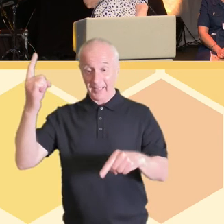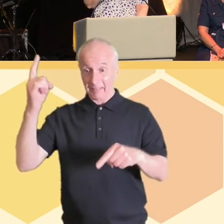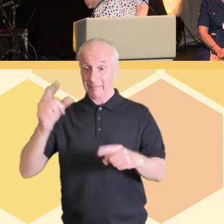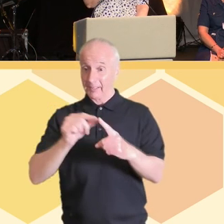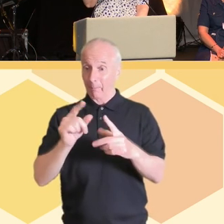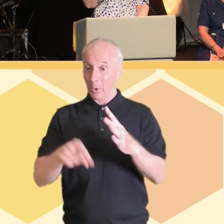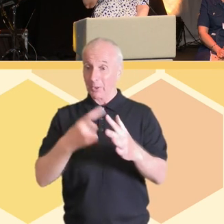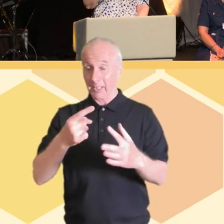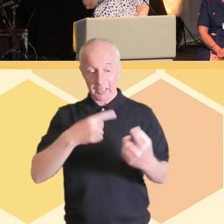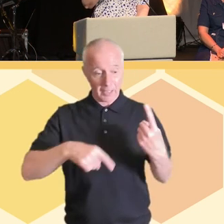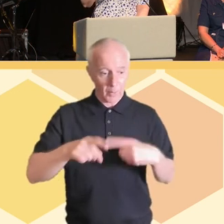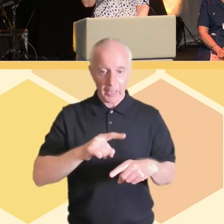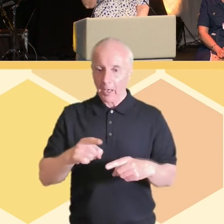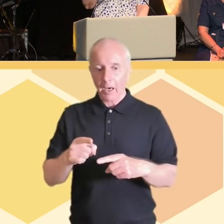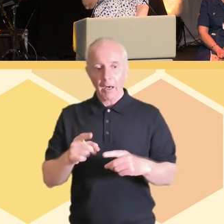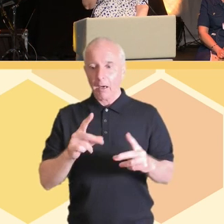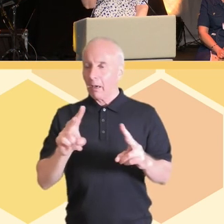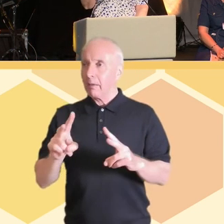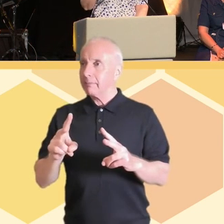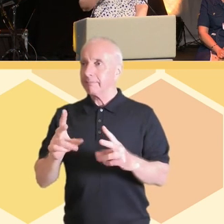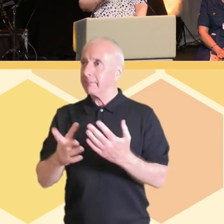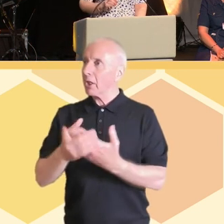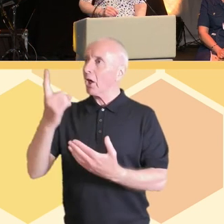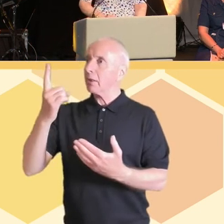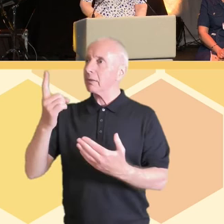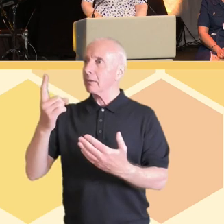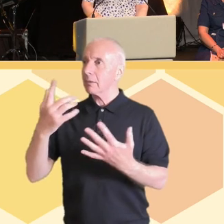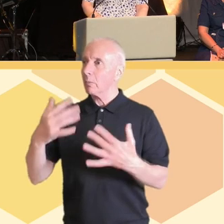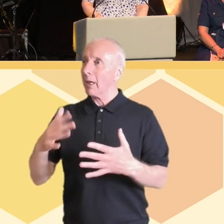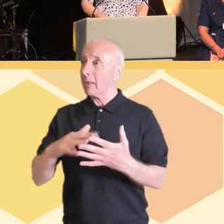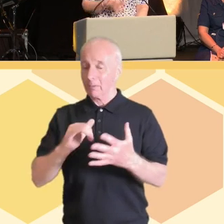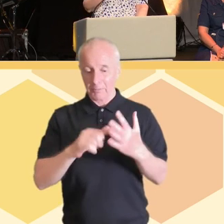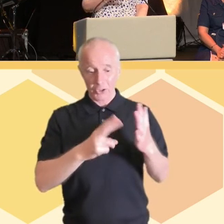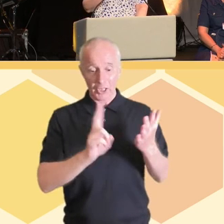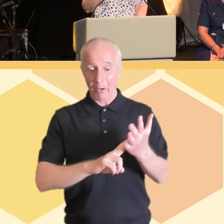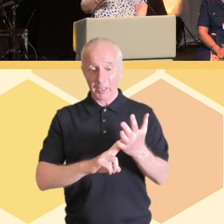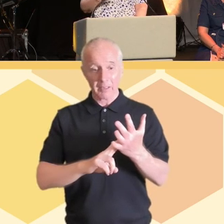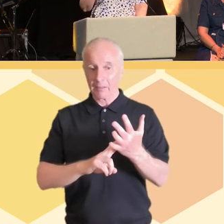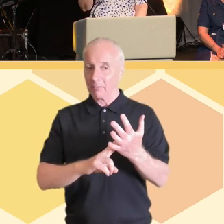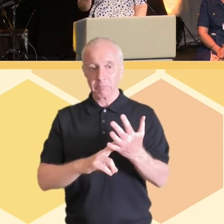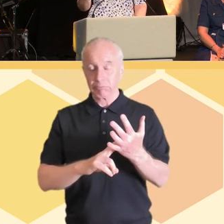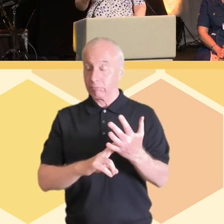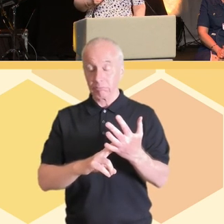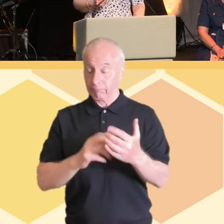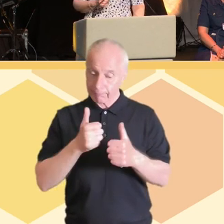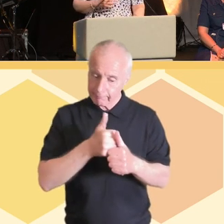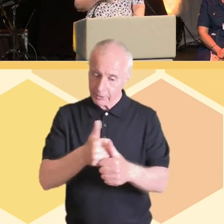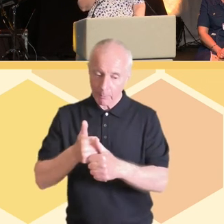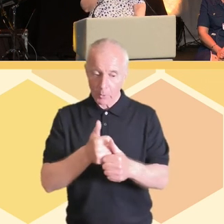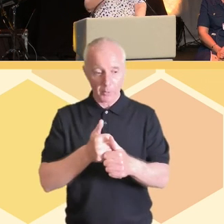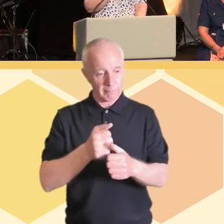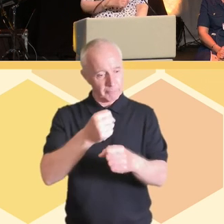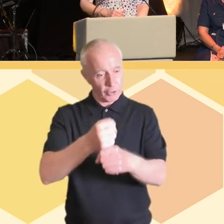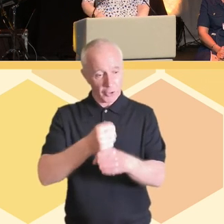were able to get see what God was doing and get part of it. And Sharon is now being really effective in supporting our churches to be Hong Kong ready